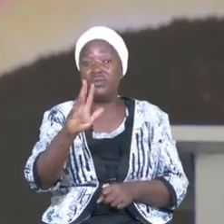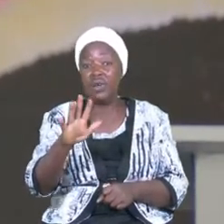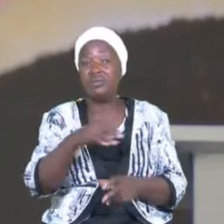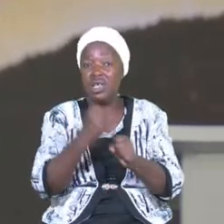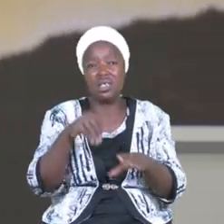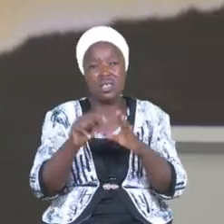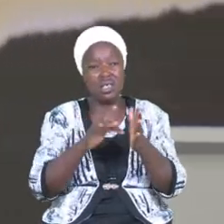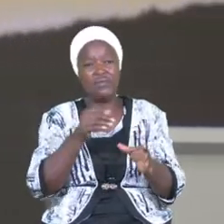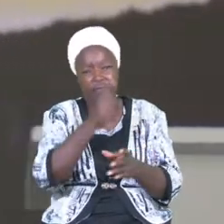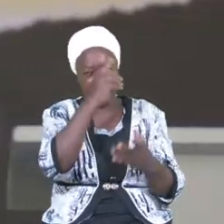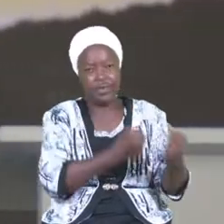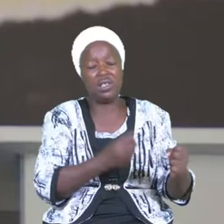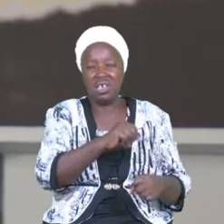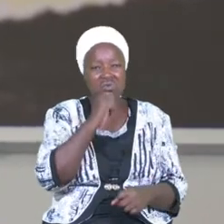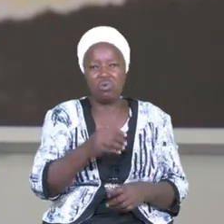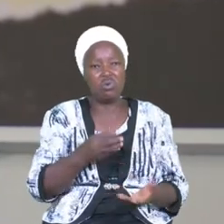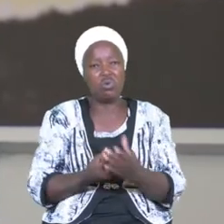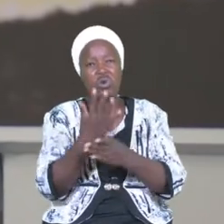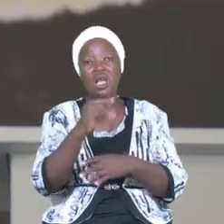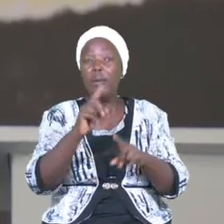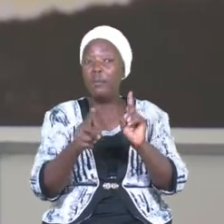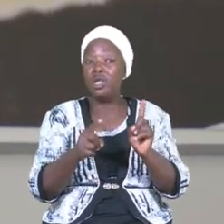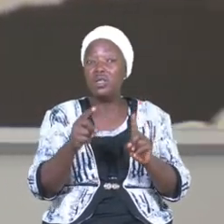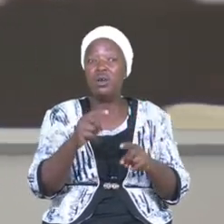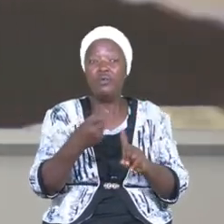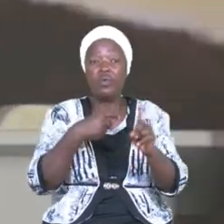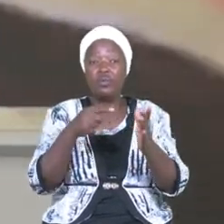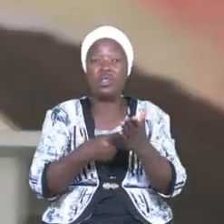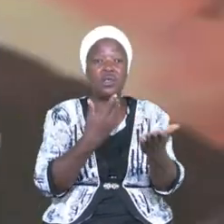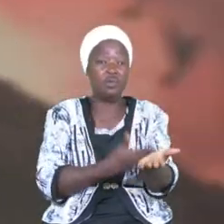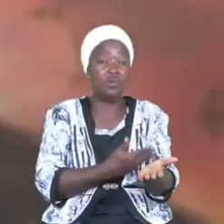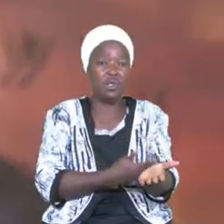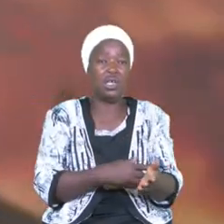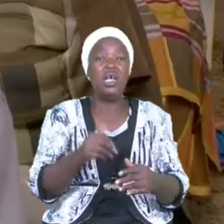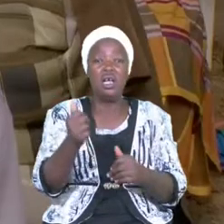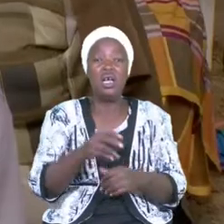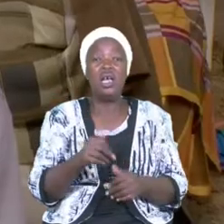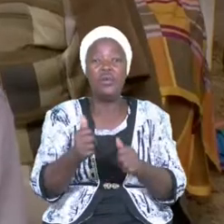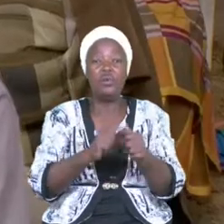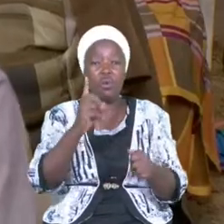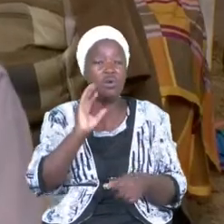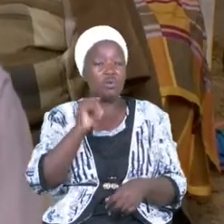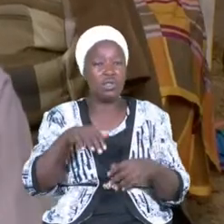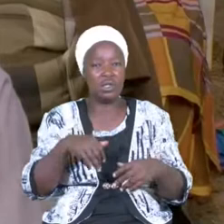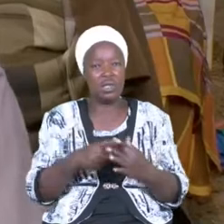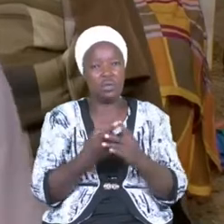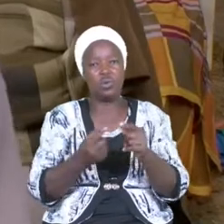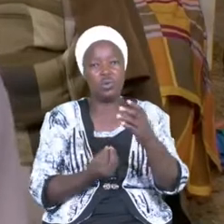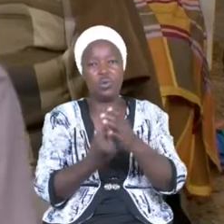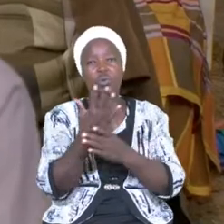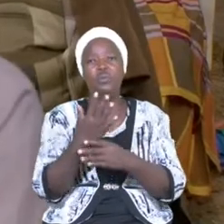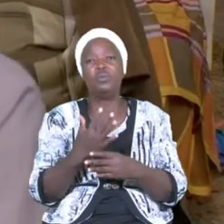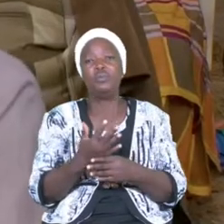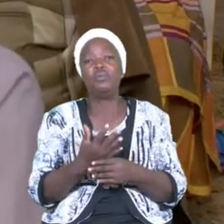they are not growing. But from this morning, everyone will begin to grow. Your